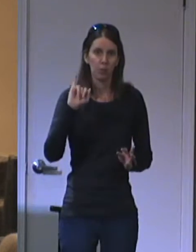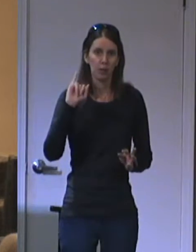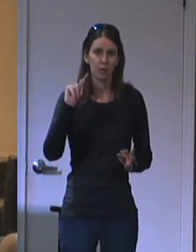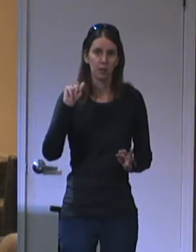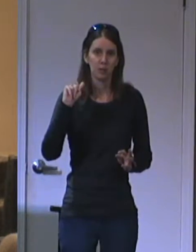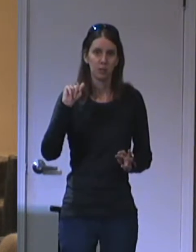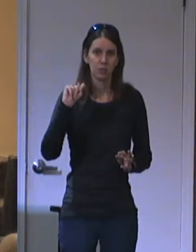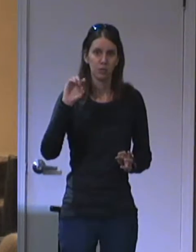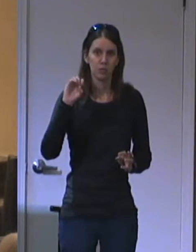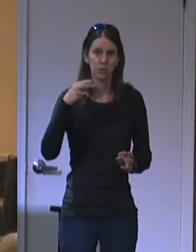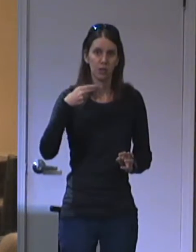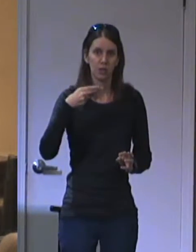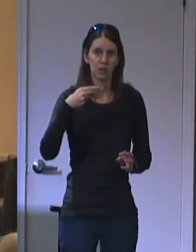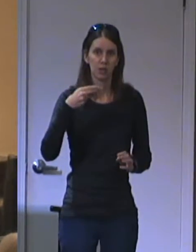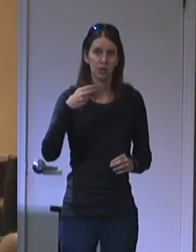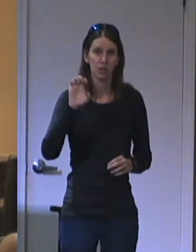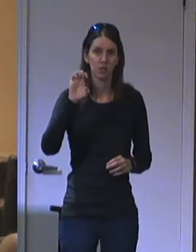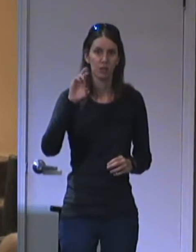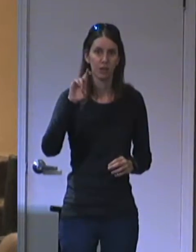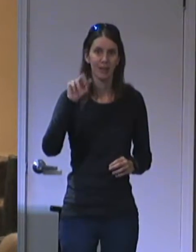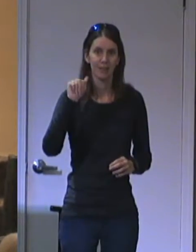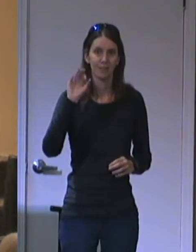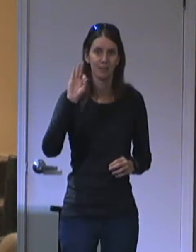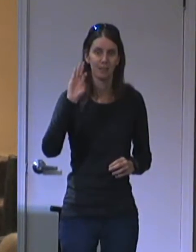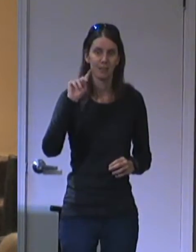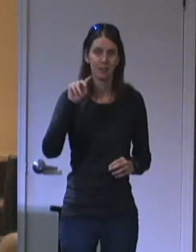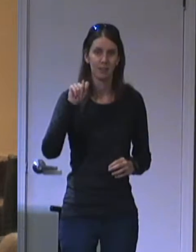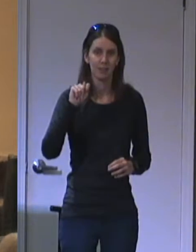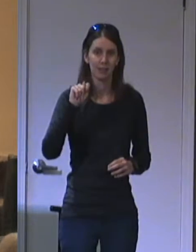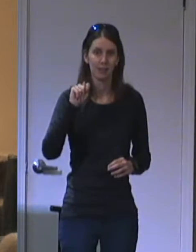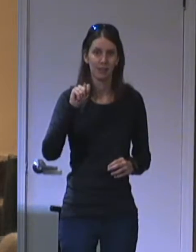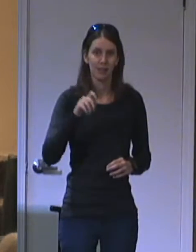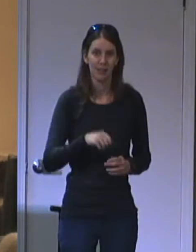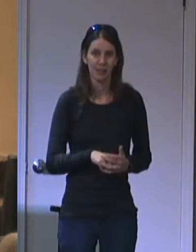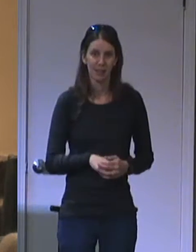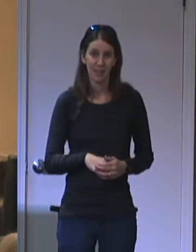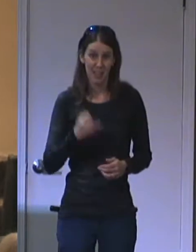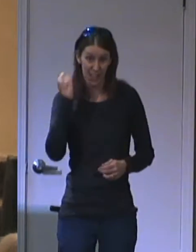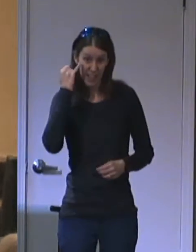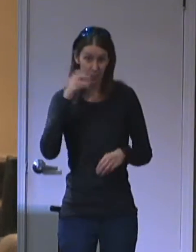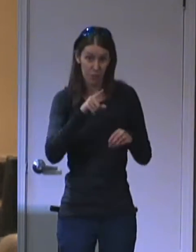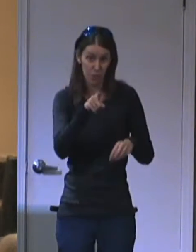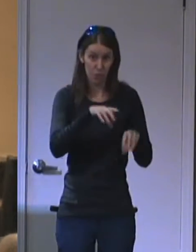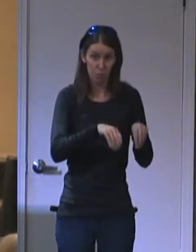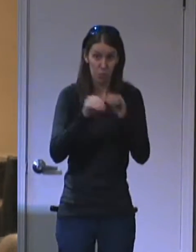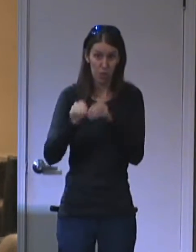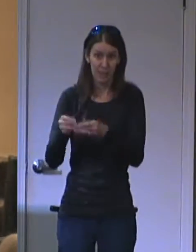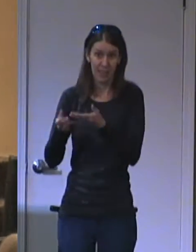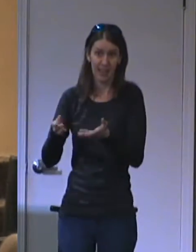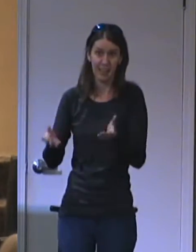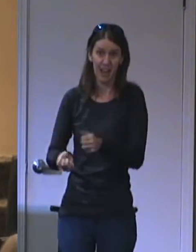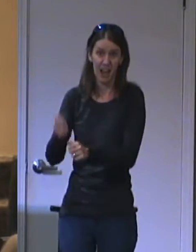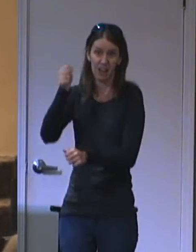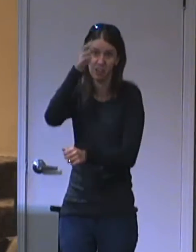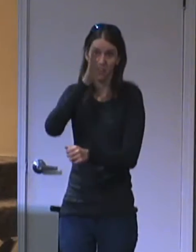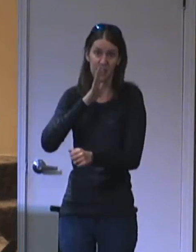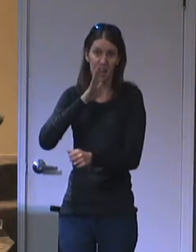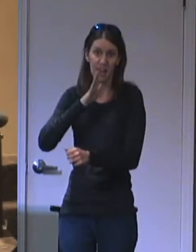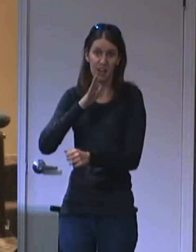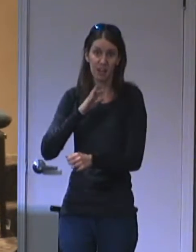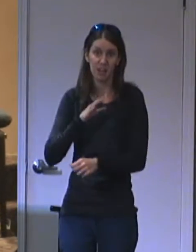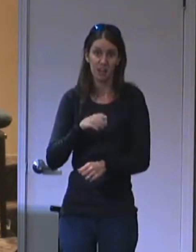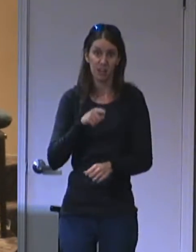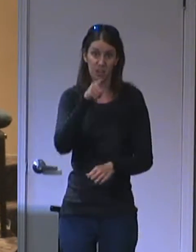your life than a close relationship with God, you may as well be worshiping the devil, because that's what witchcraft is. Does